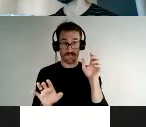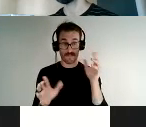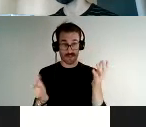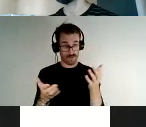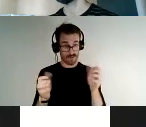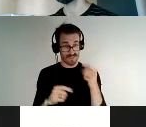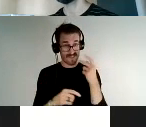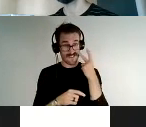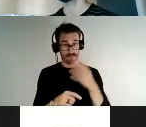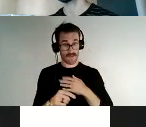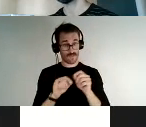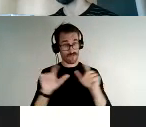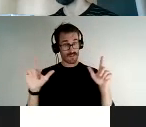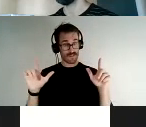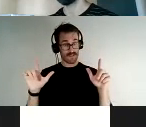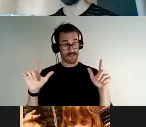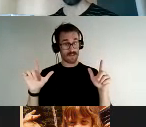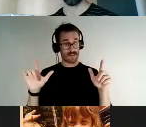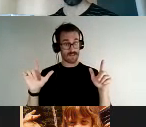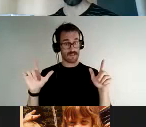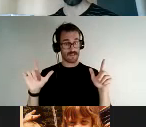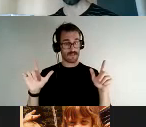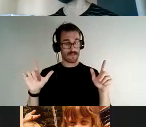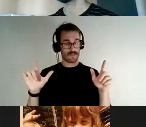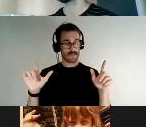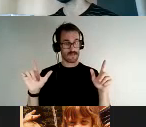screen showing? If that could be.